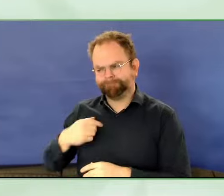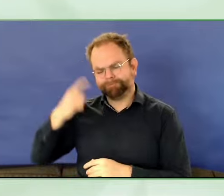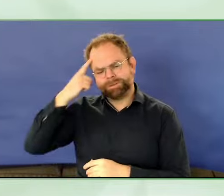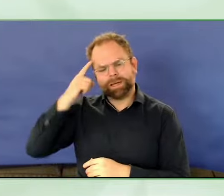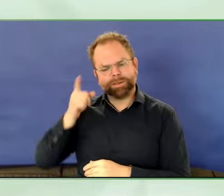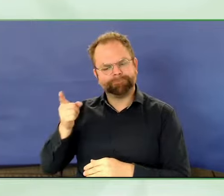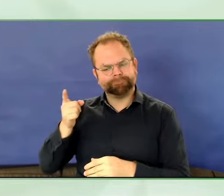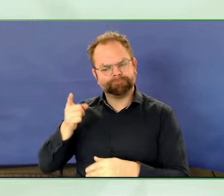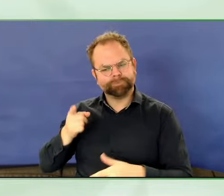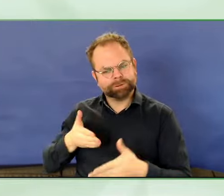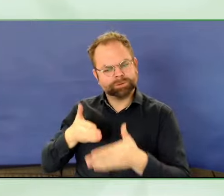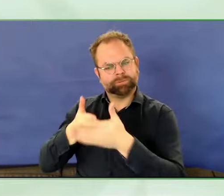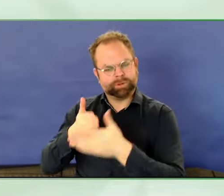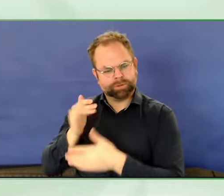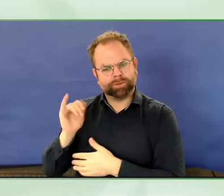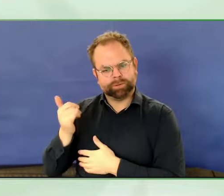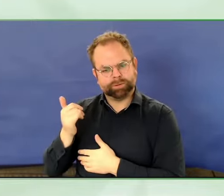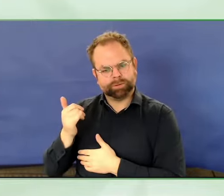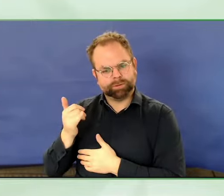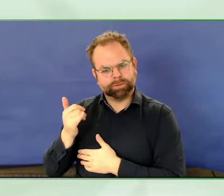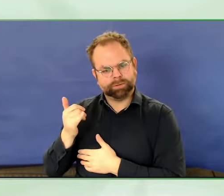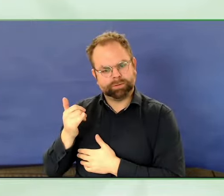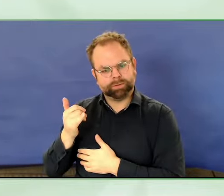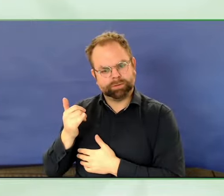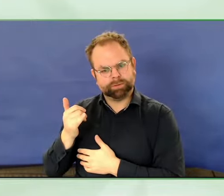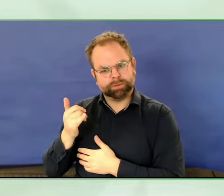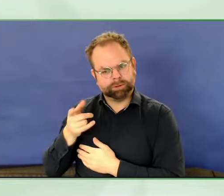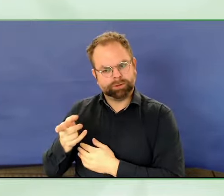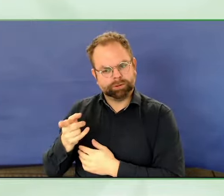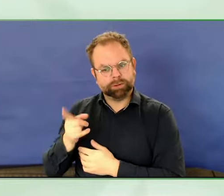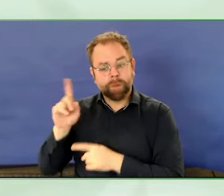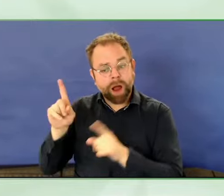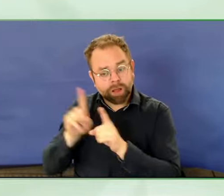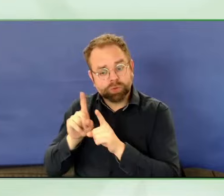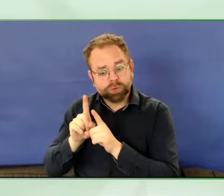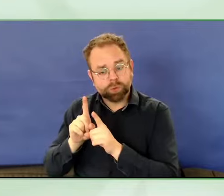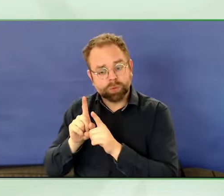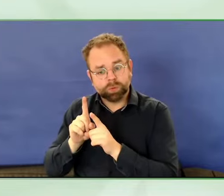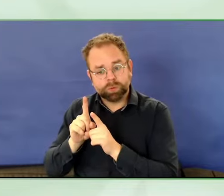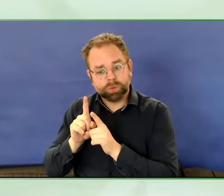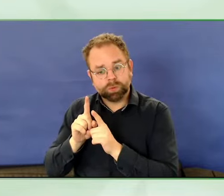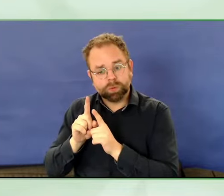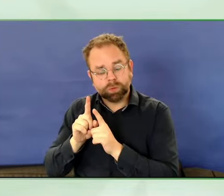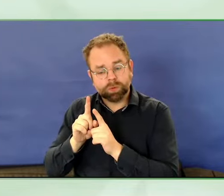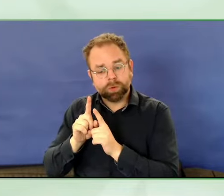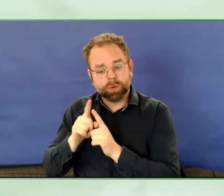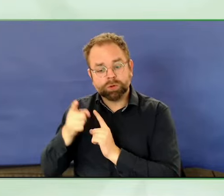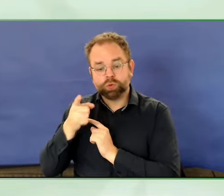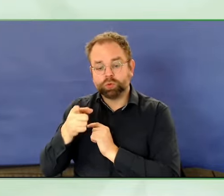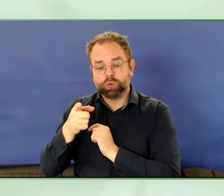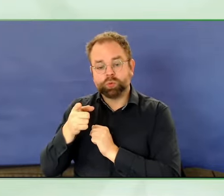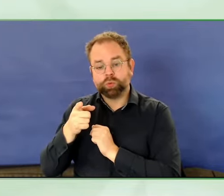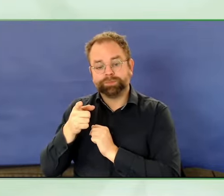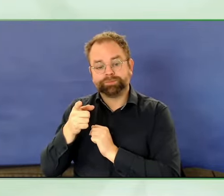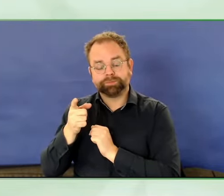one way or another. Do you agree? Yeah, definitely. I think people with disabilities can